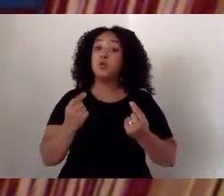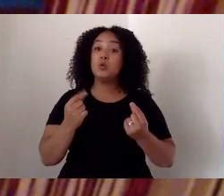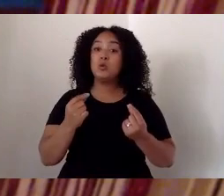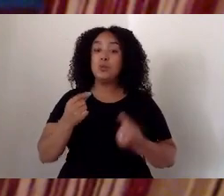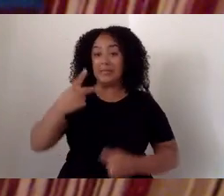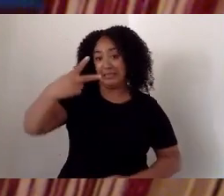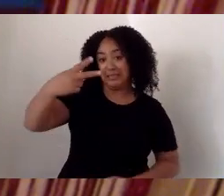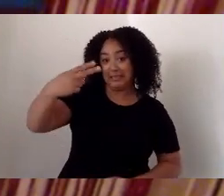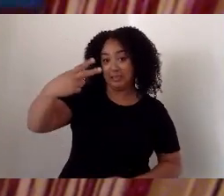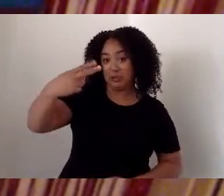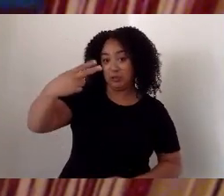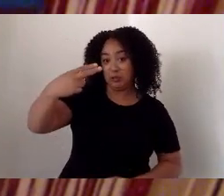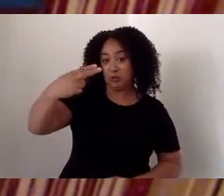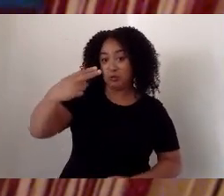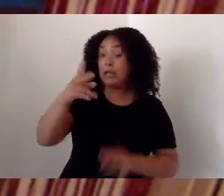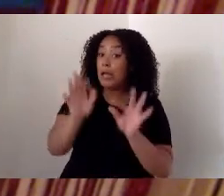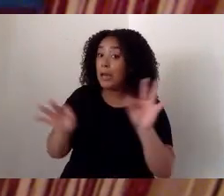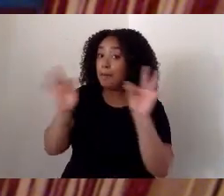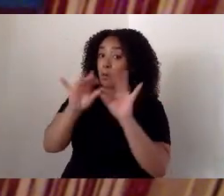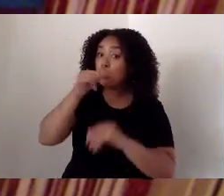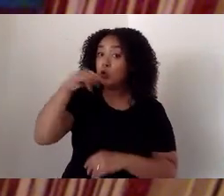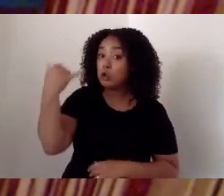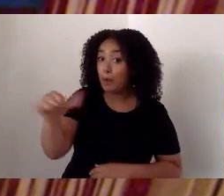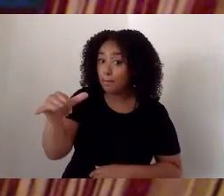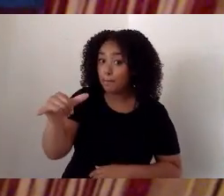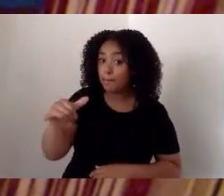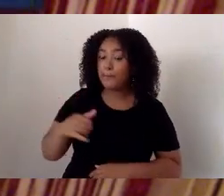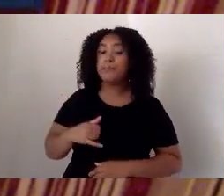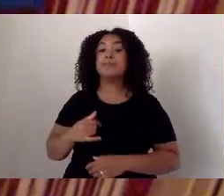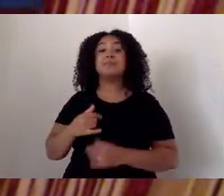sharp, and we're gonna cut out this shape that we have.